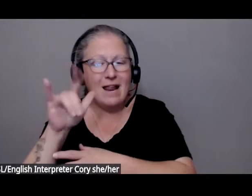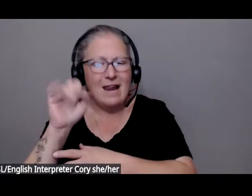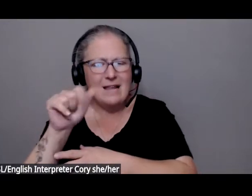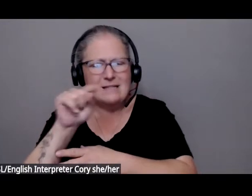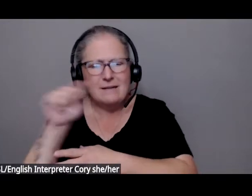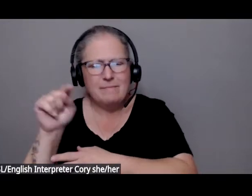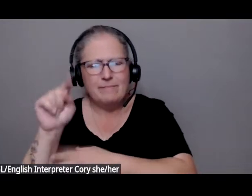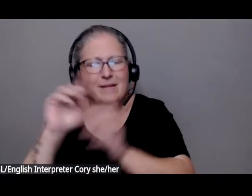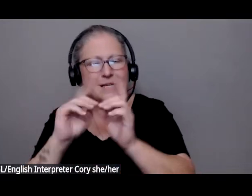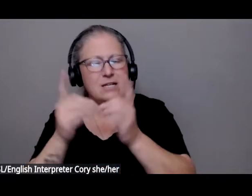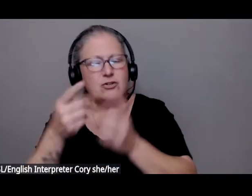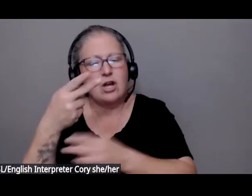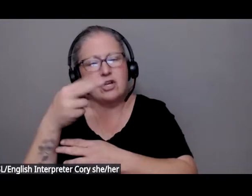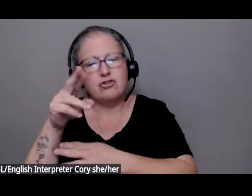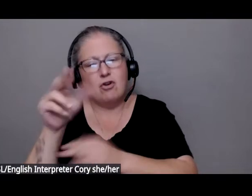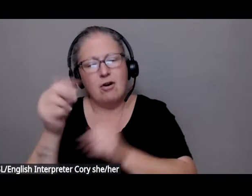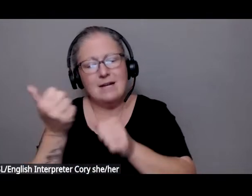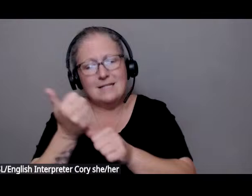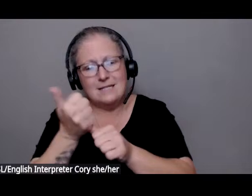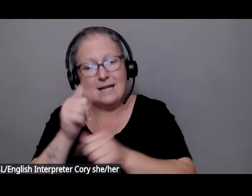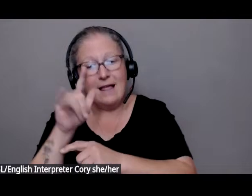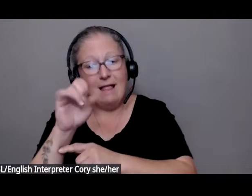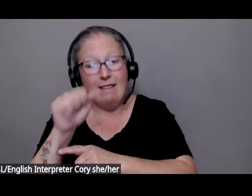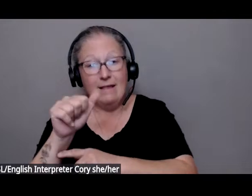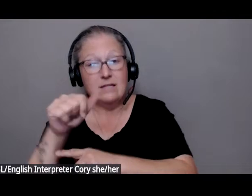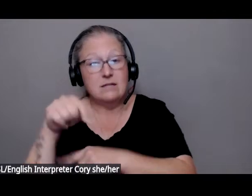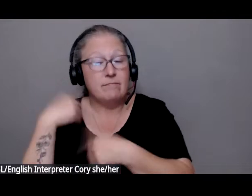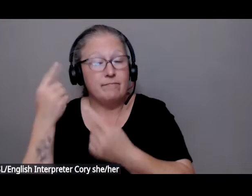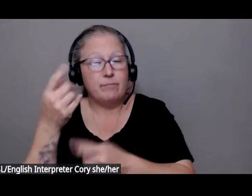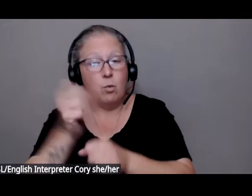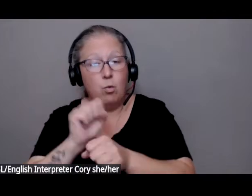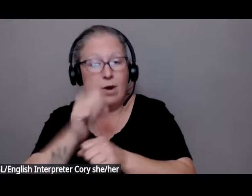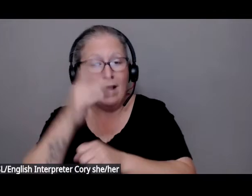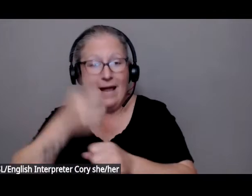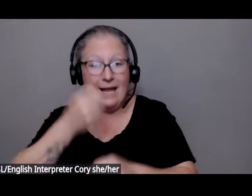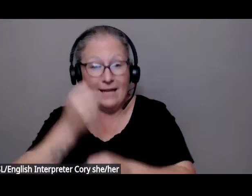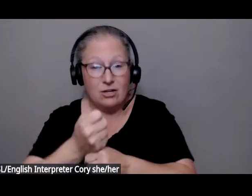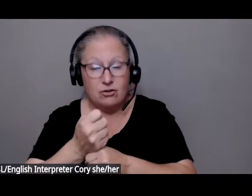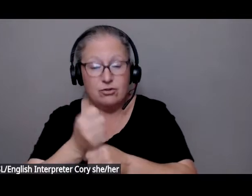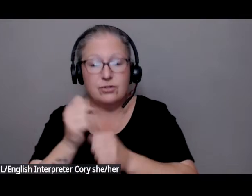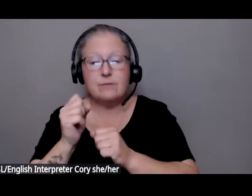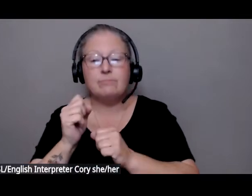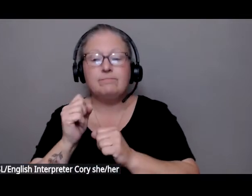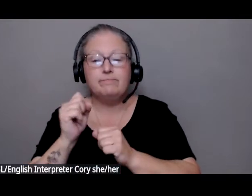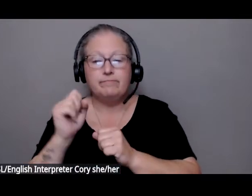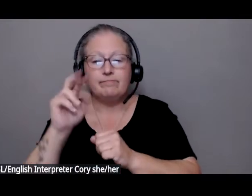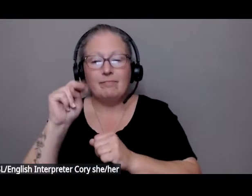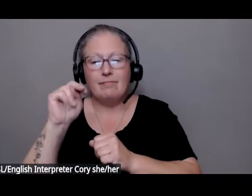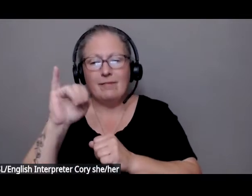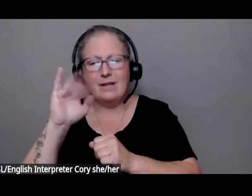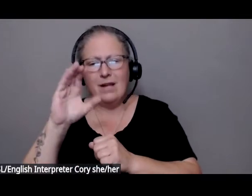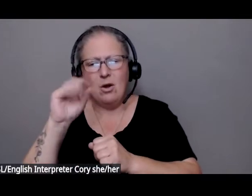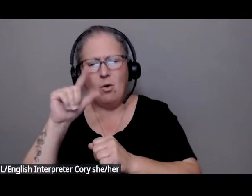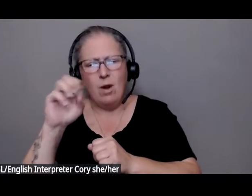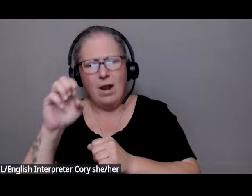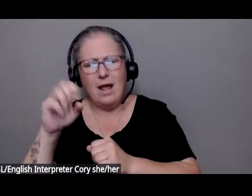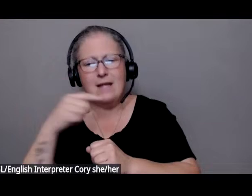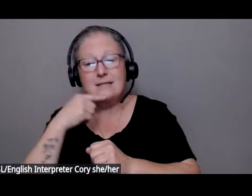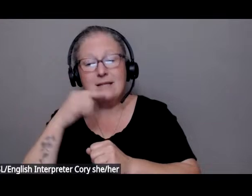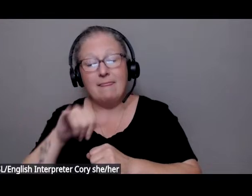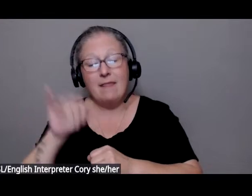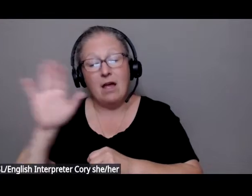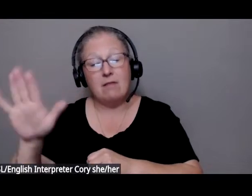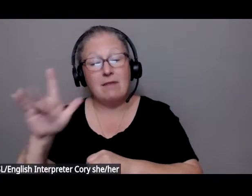district human resources assistant, and Lisa has been with the district for 8 years as well. Nicolette Landucci said, "Lisa's care for